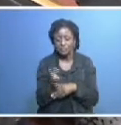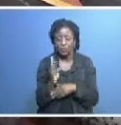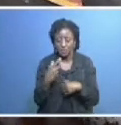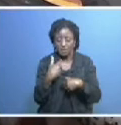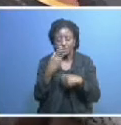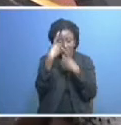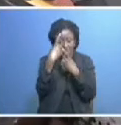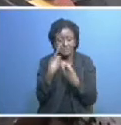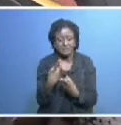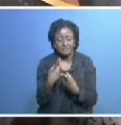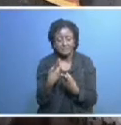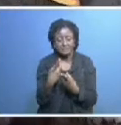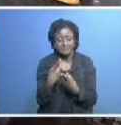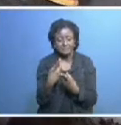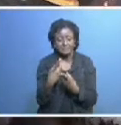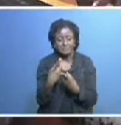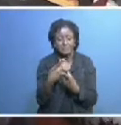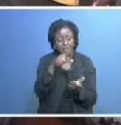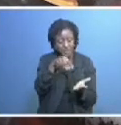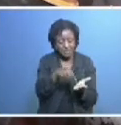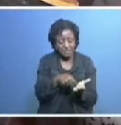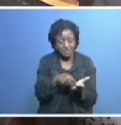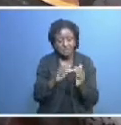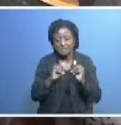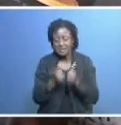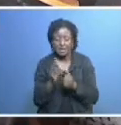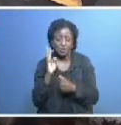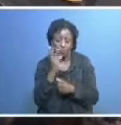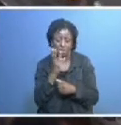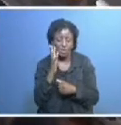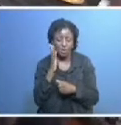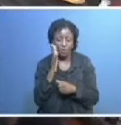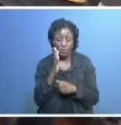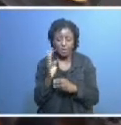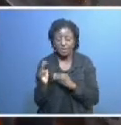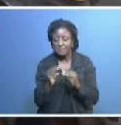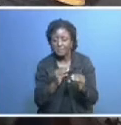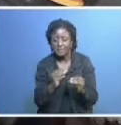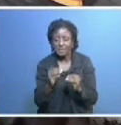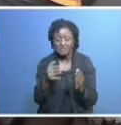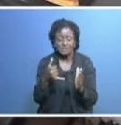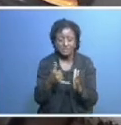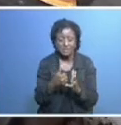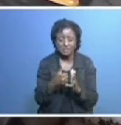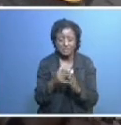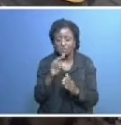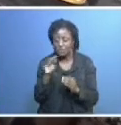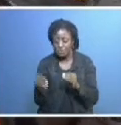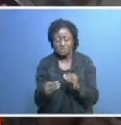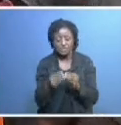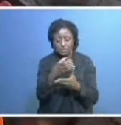the determination that this is how we would handle it. It's no additional cost to the government. It's